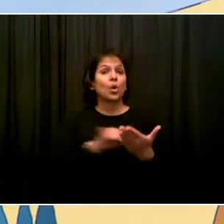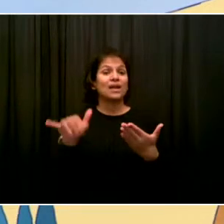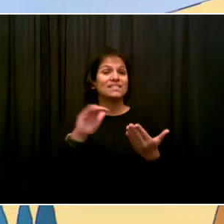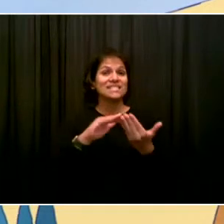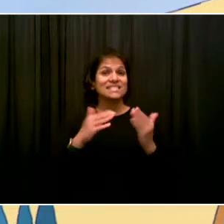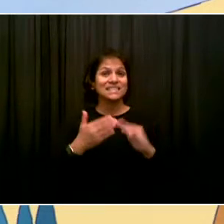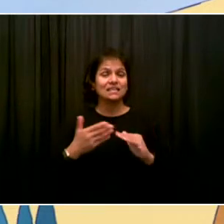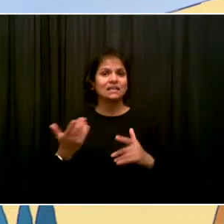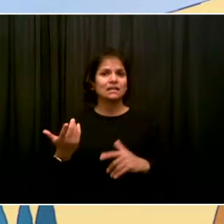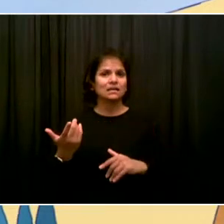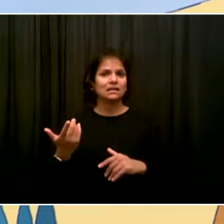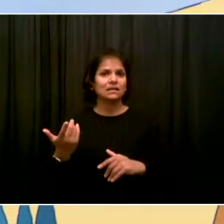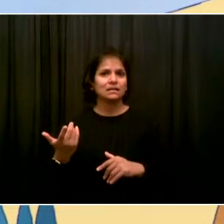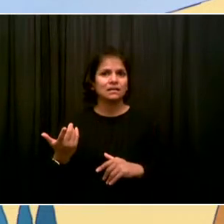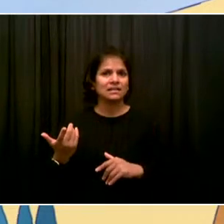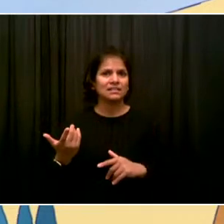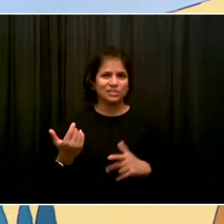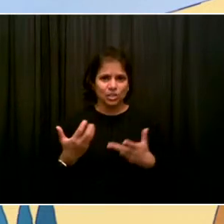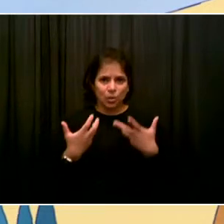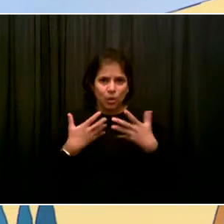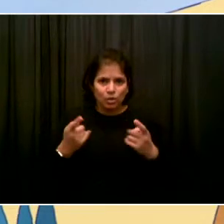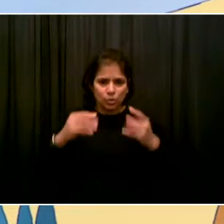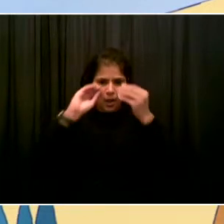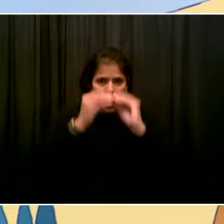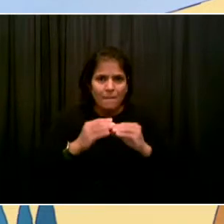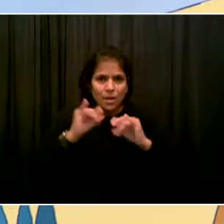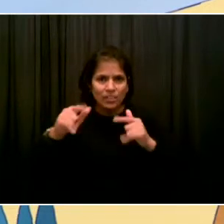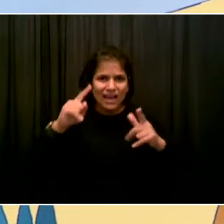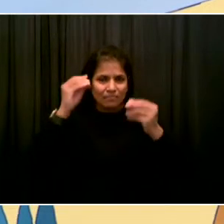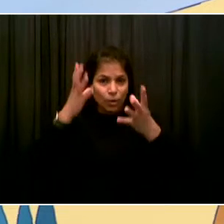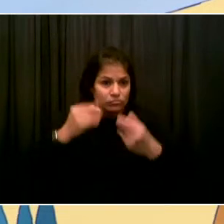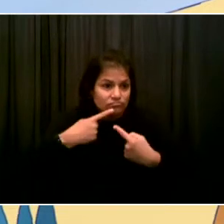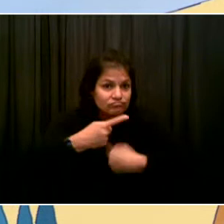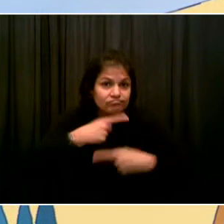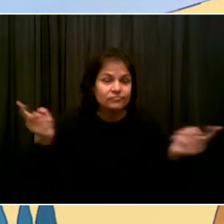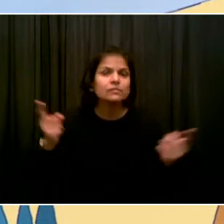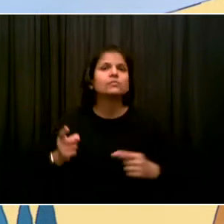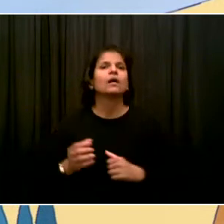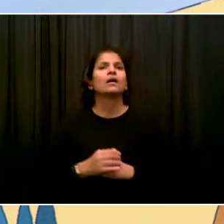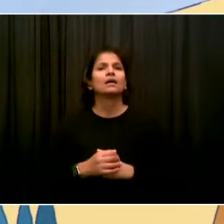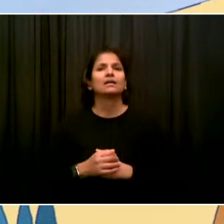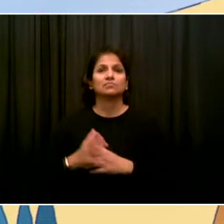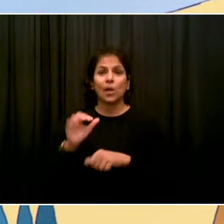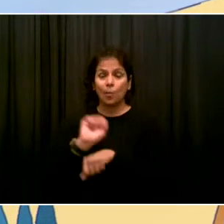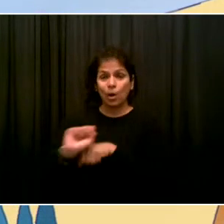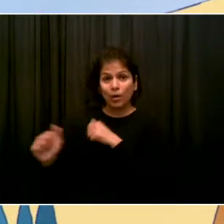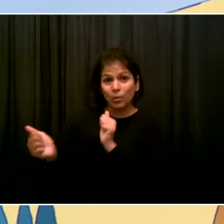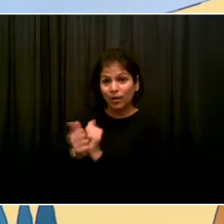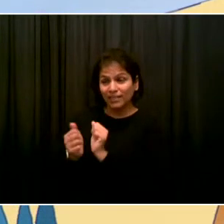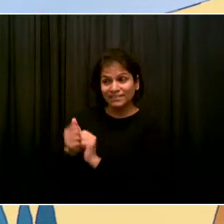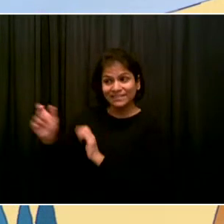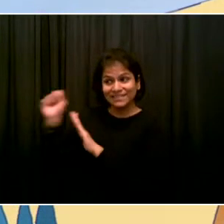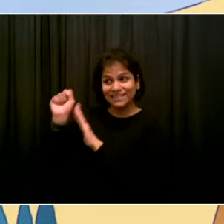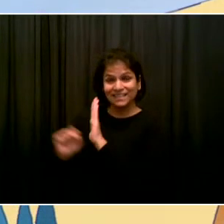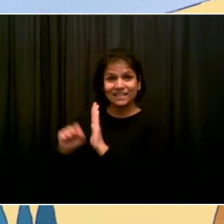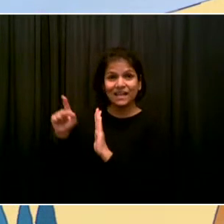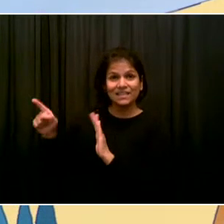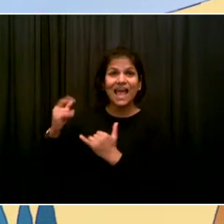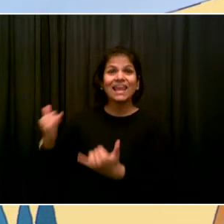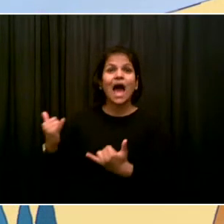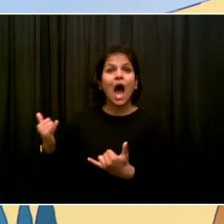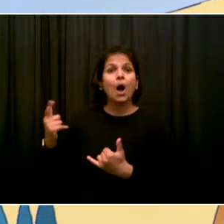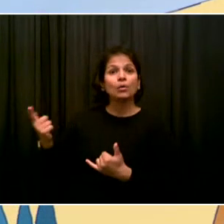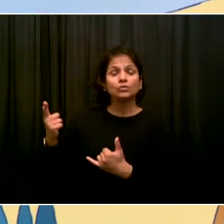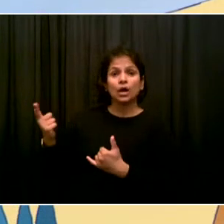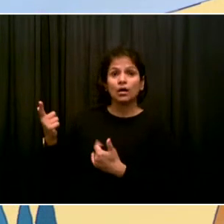them all along but were pressured by the executive chamber not to do so? Ruvain, I would say it differently, honestly. We thought the approach that we